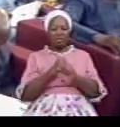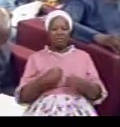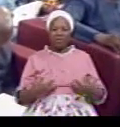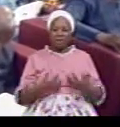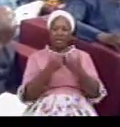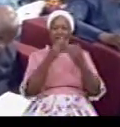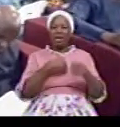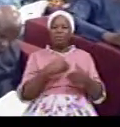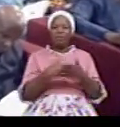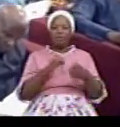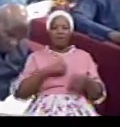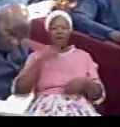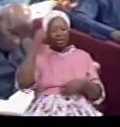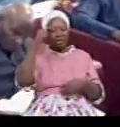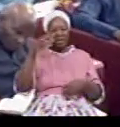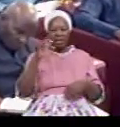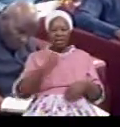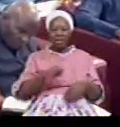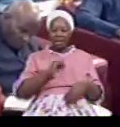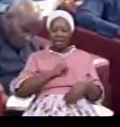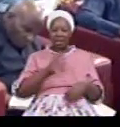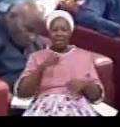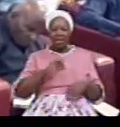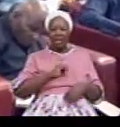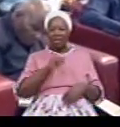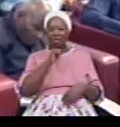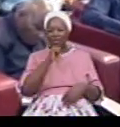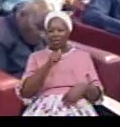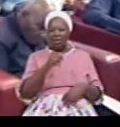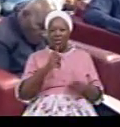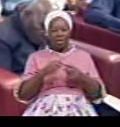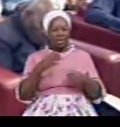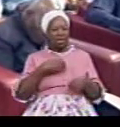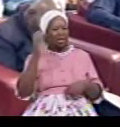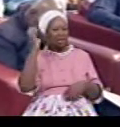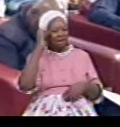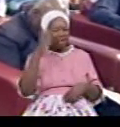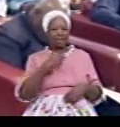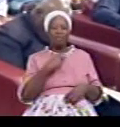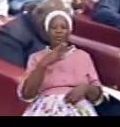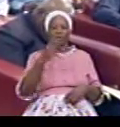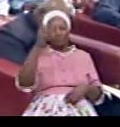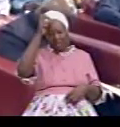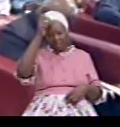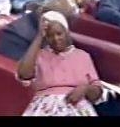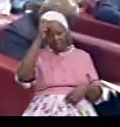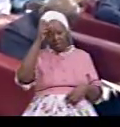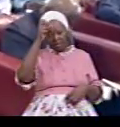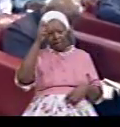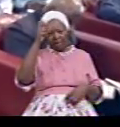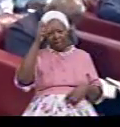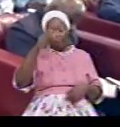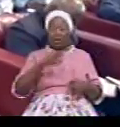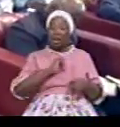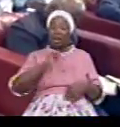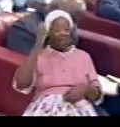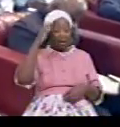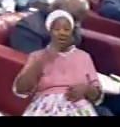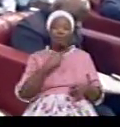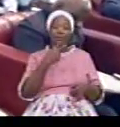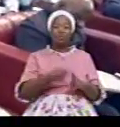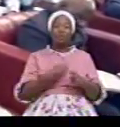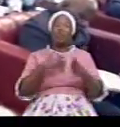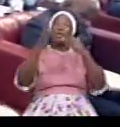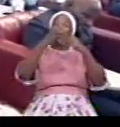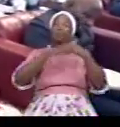think, can I not? I hear a voice from heaven. My grace is sufficient